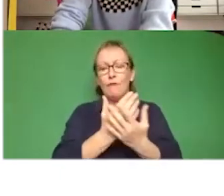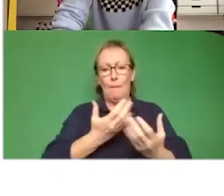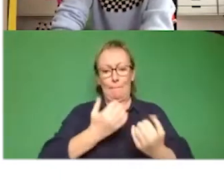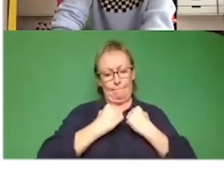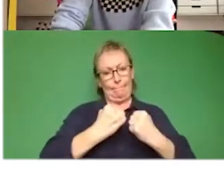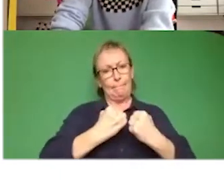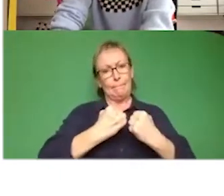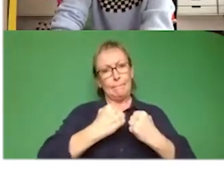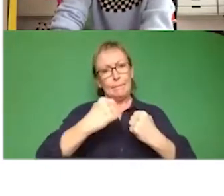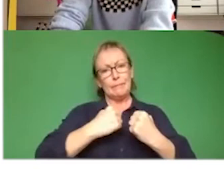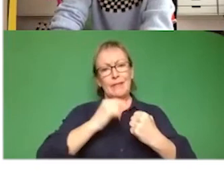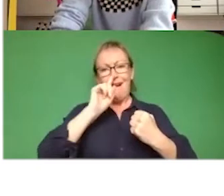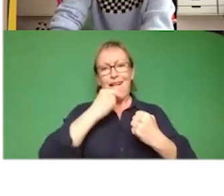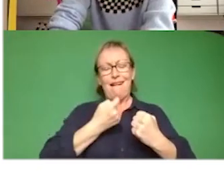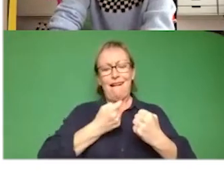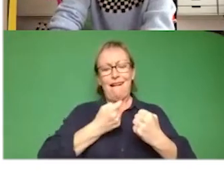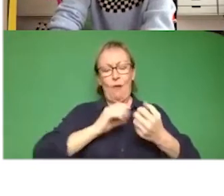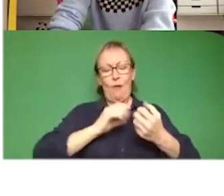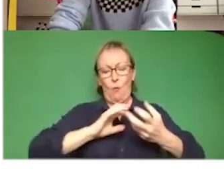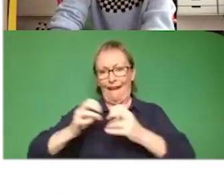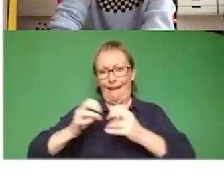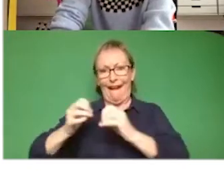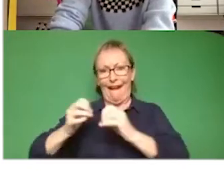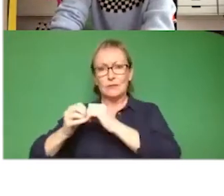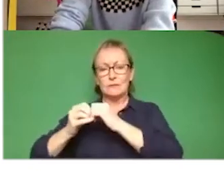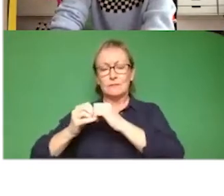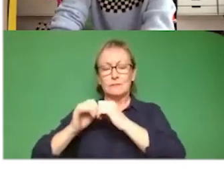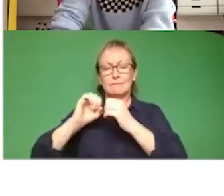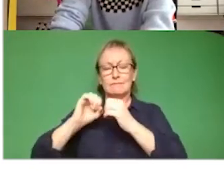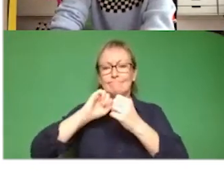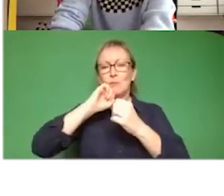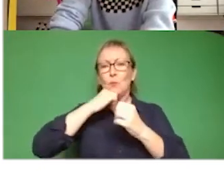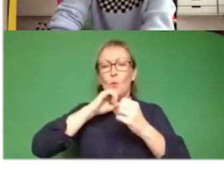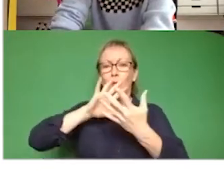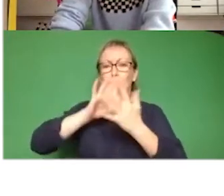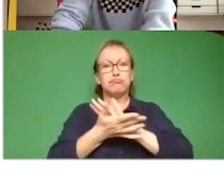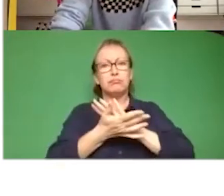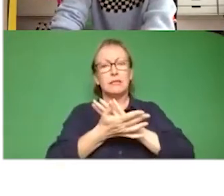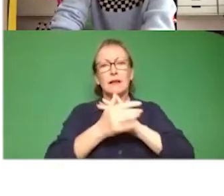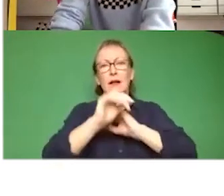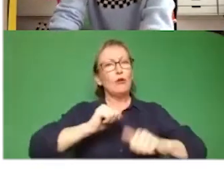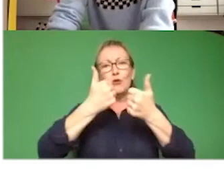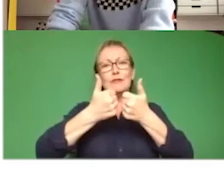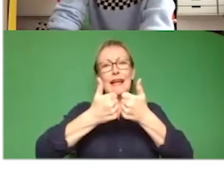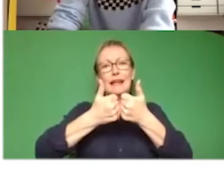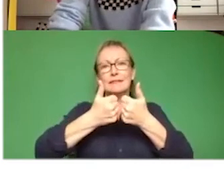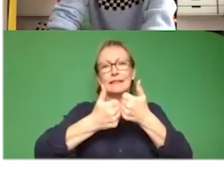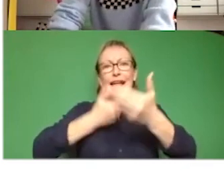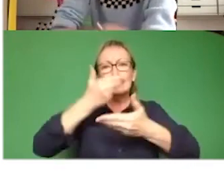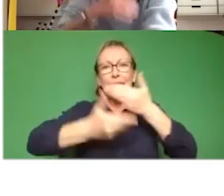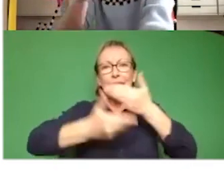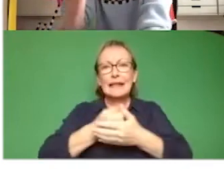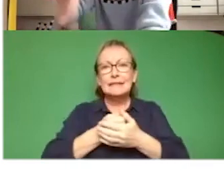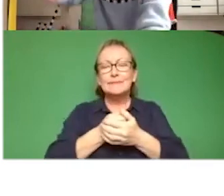to decipher it, it just goes wrong. I'm not good at being... So break the rules, don't follow the rules. I'm not good